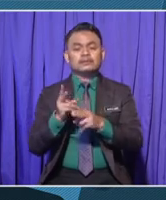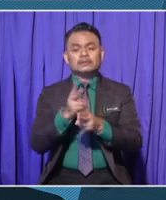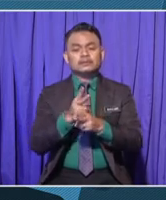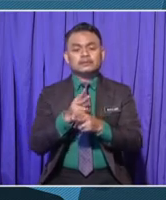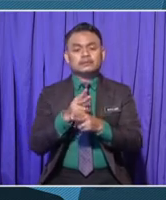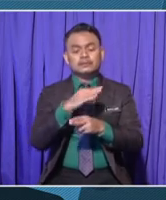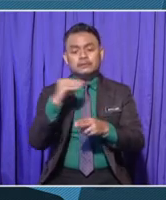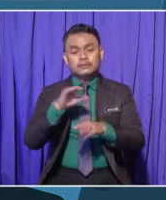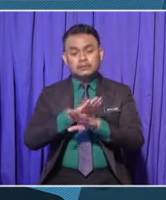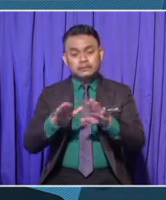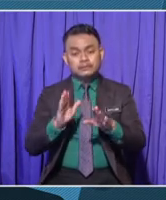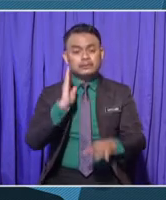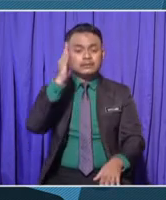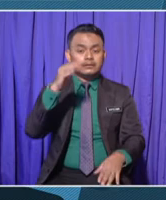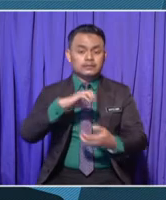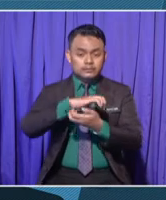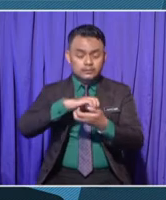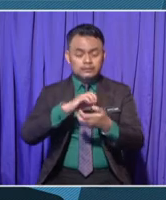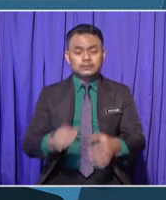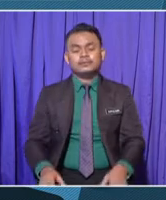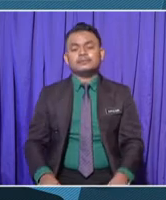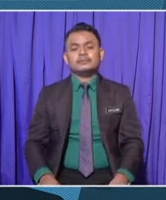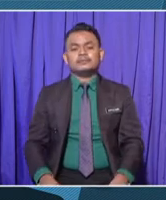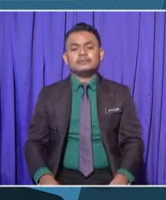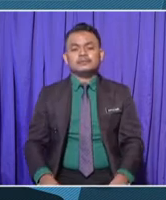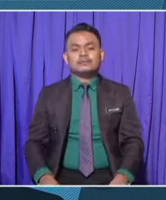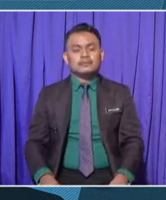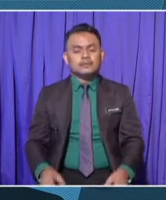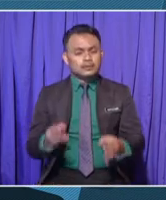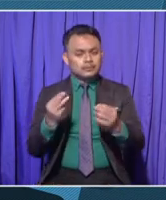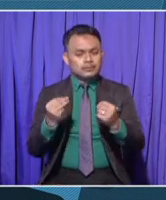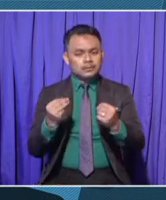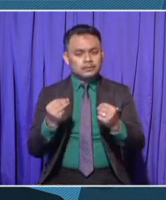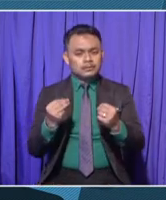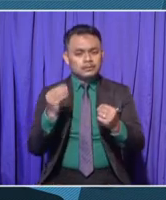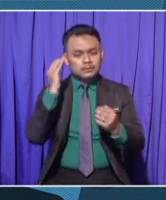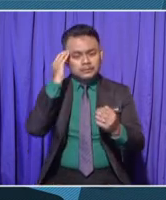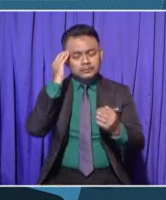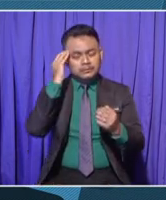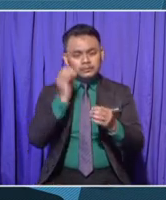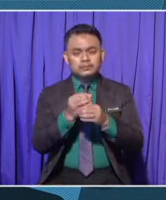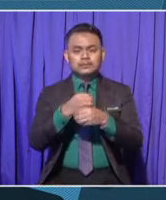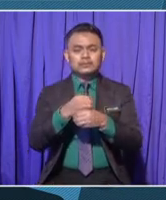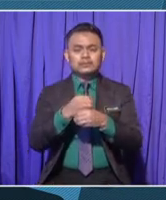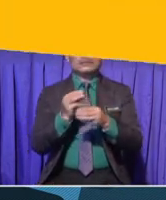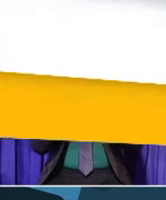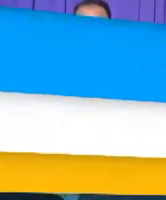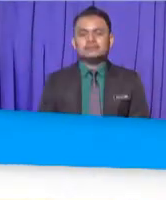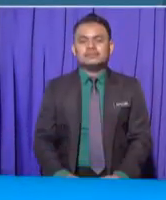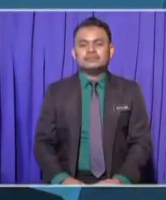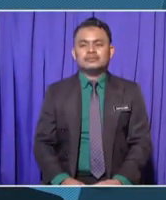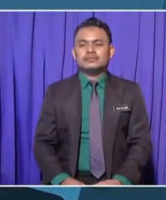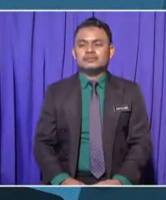Now, do you want to know the shape of magnets? Stay after this.